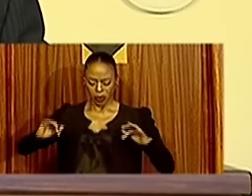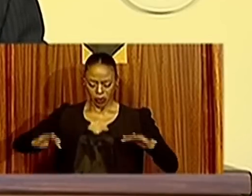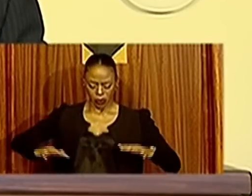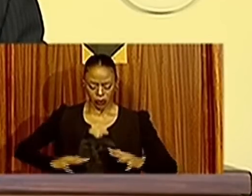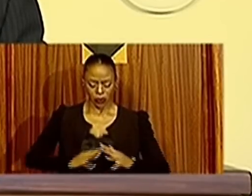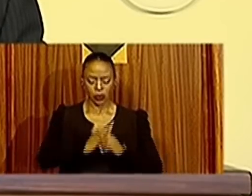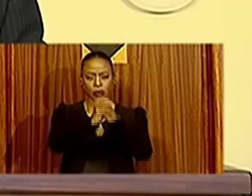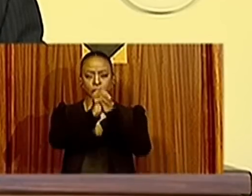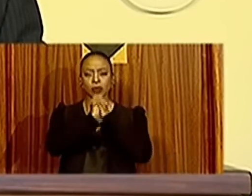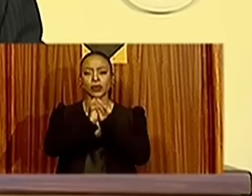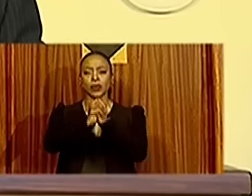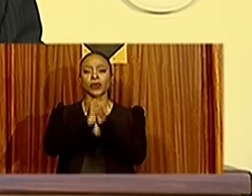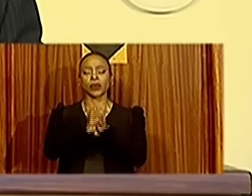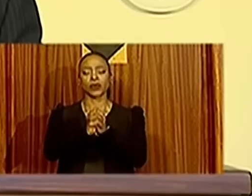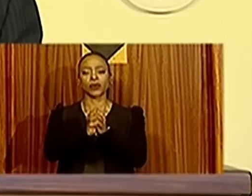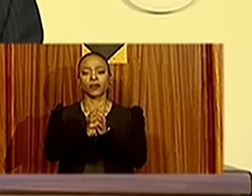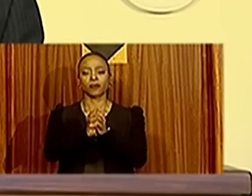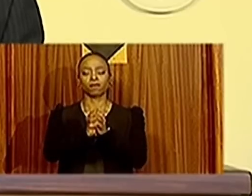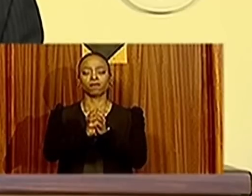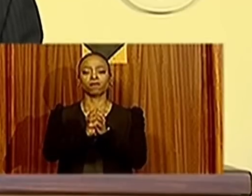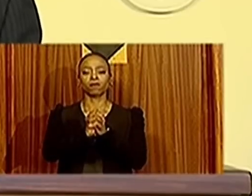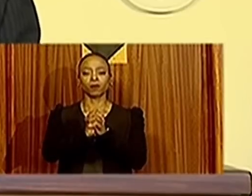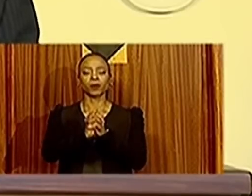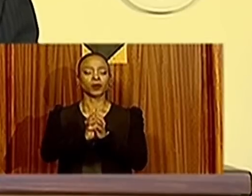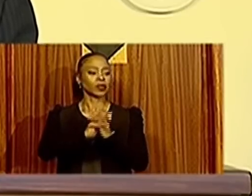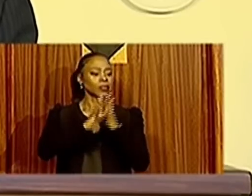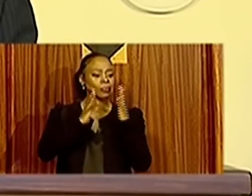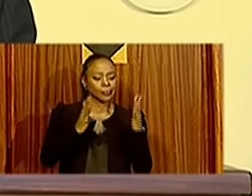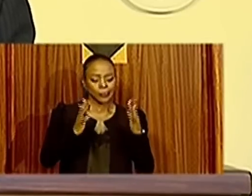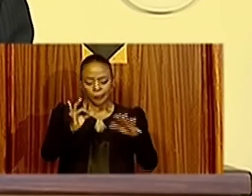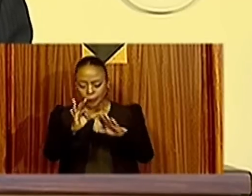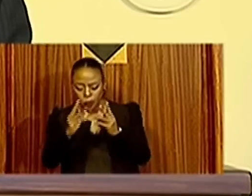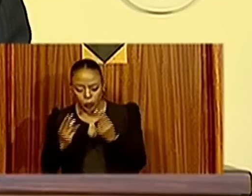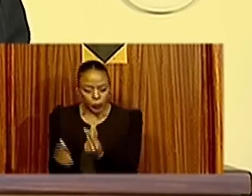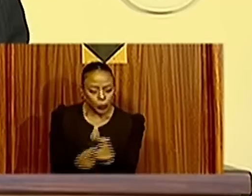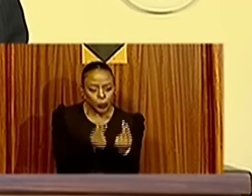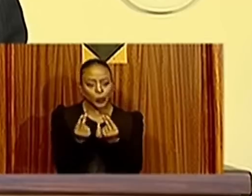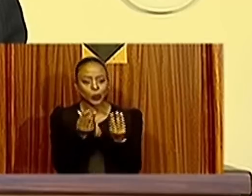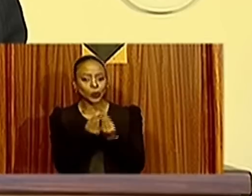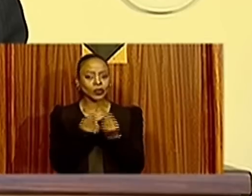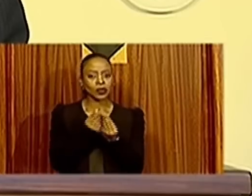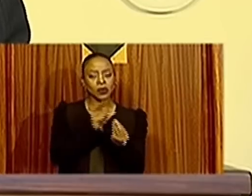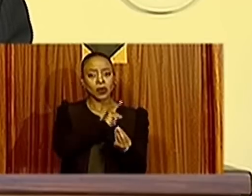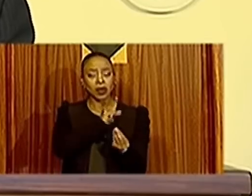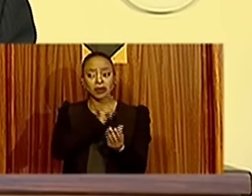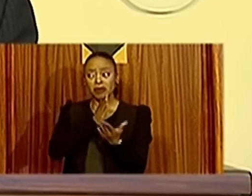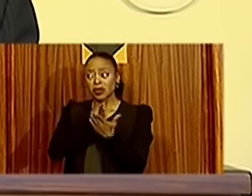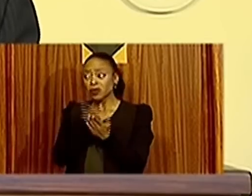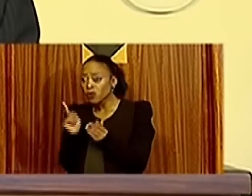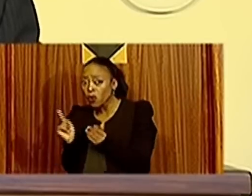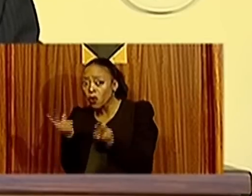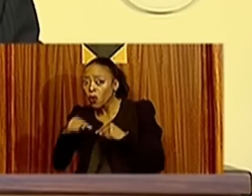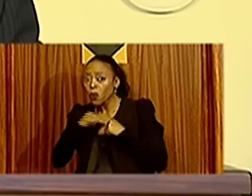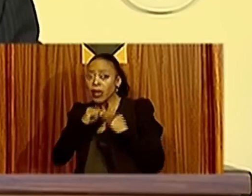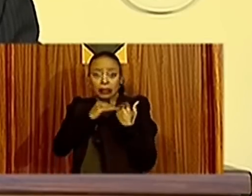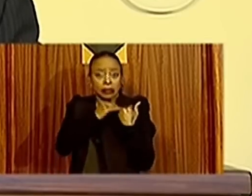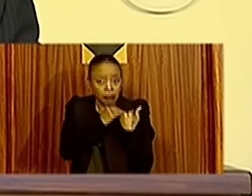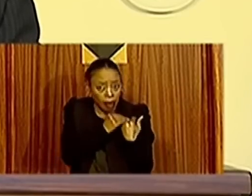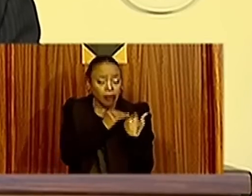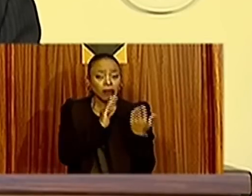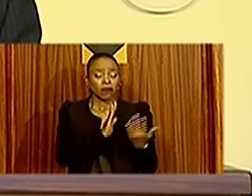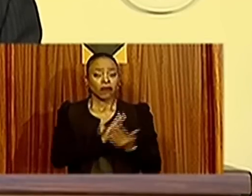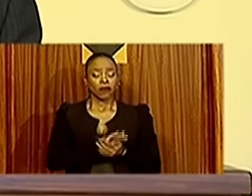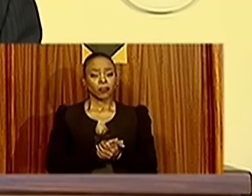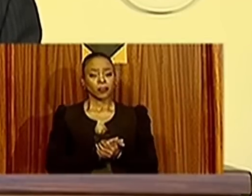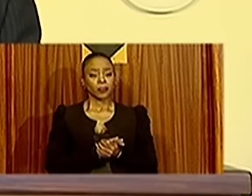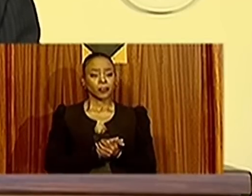needed. We took extraordinary measures to keep ourselves and each other safe.